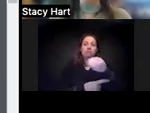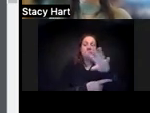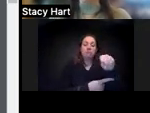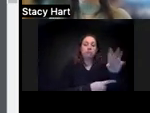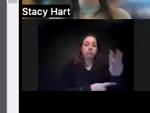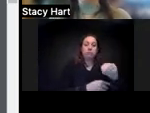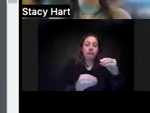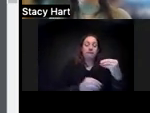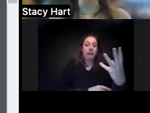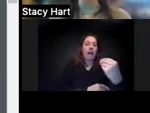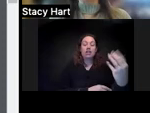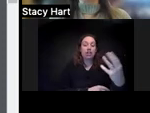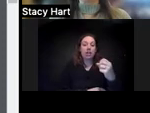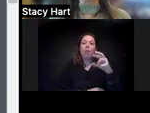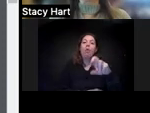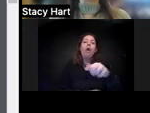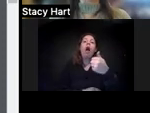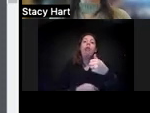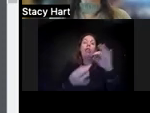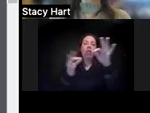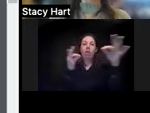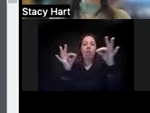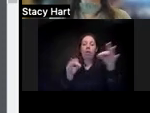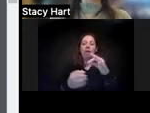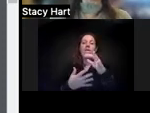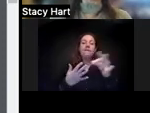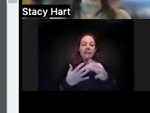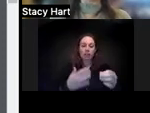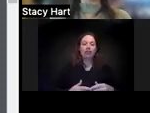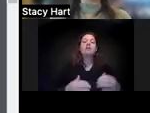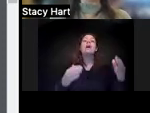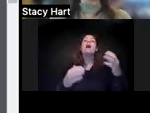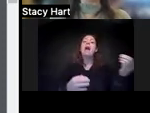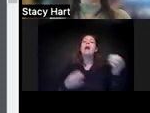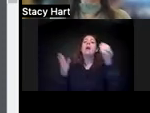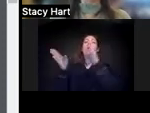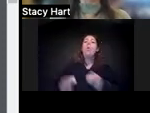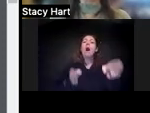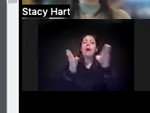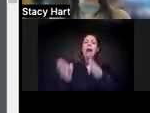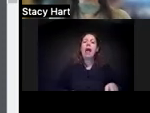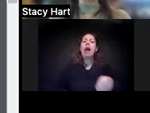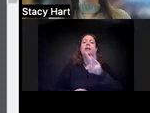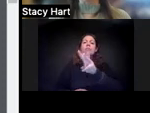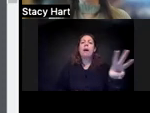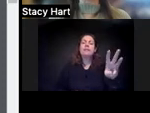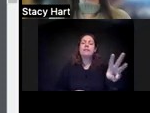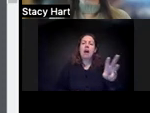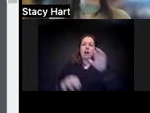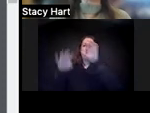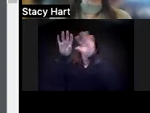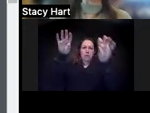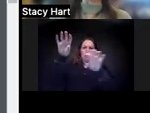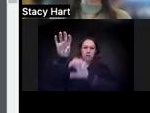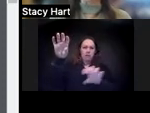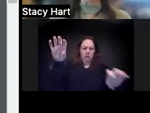with learning or cognitive disabilities. And then as a best practice, use plain